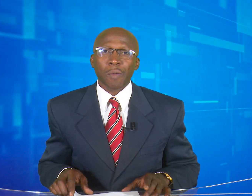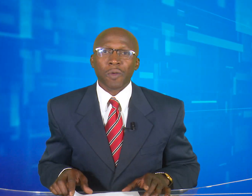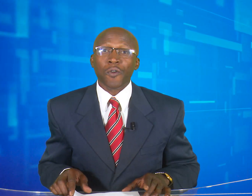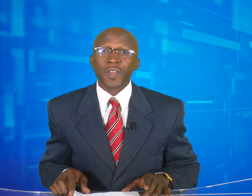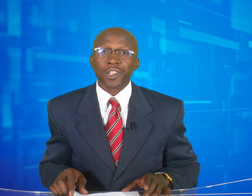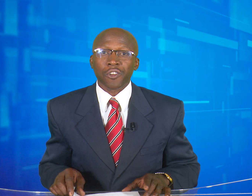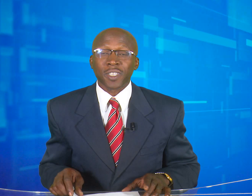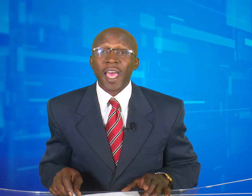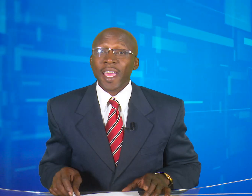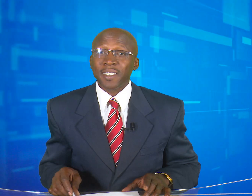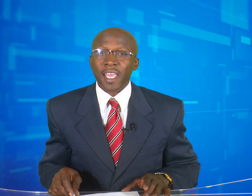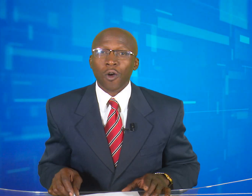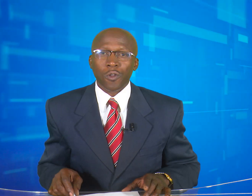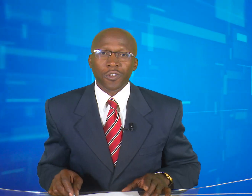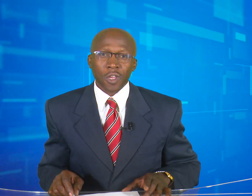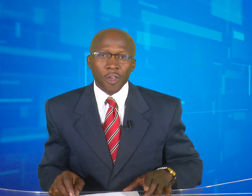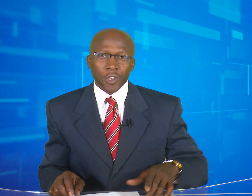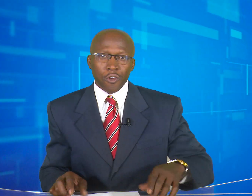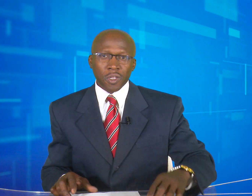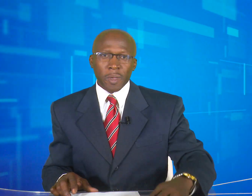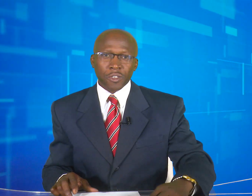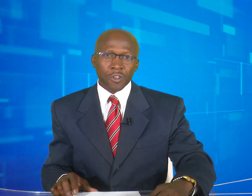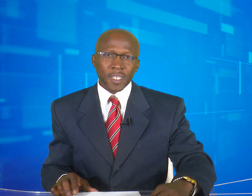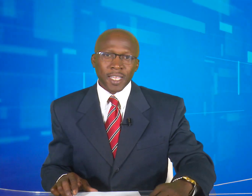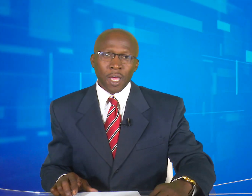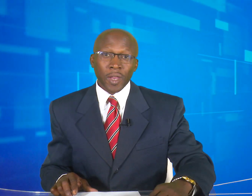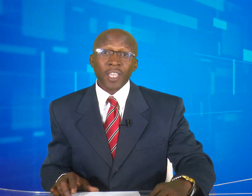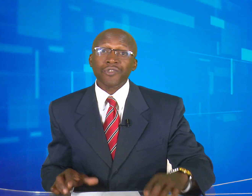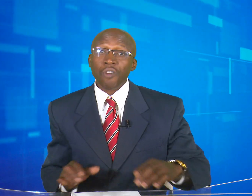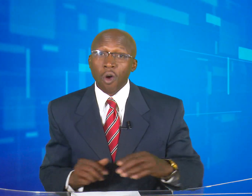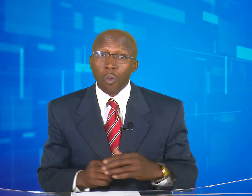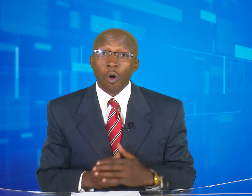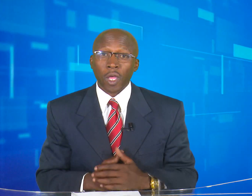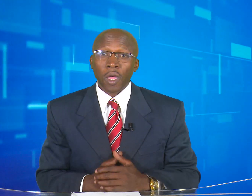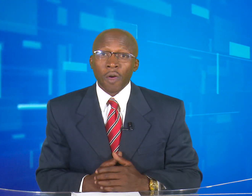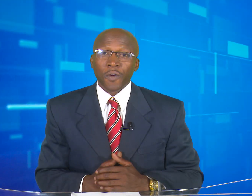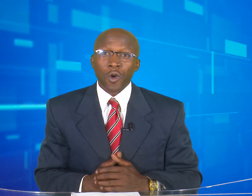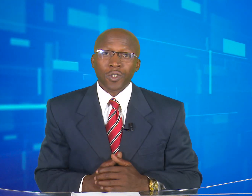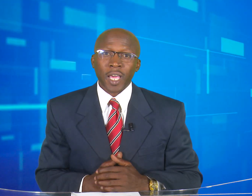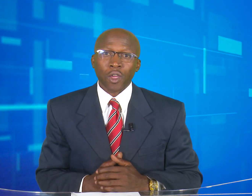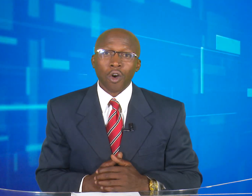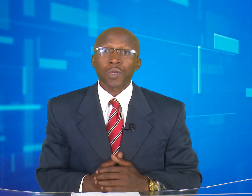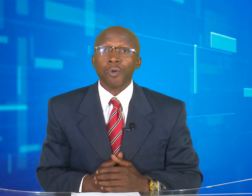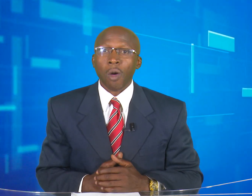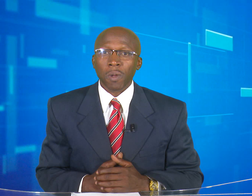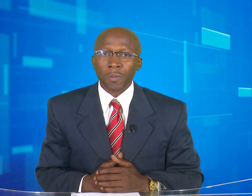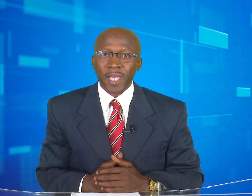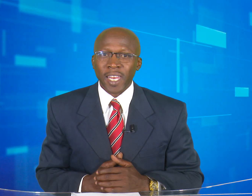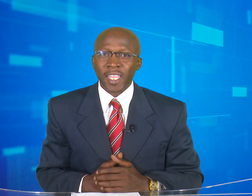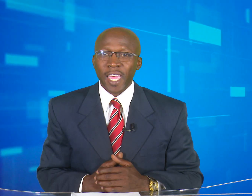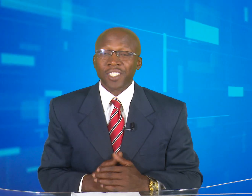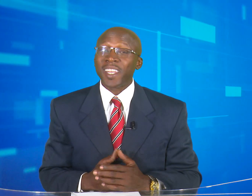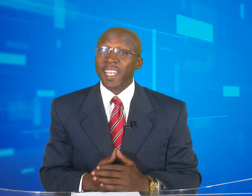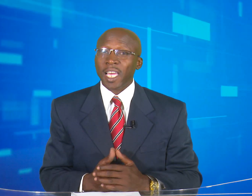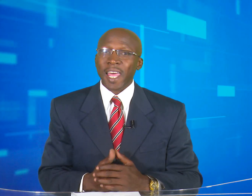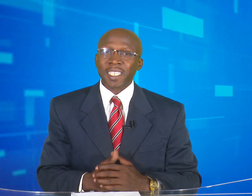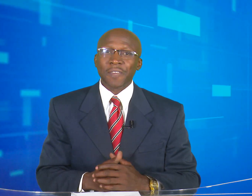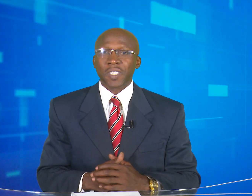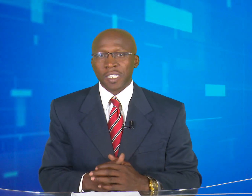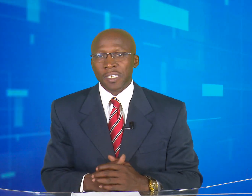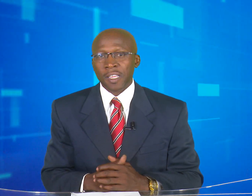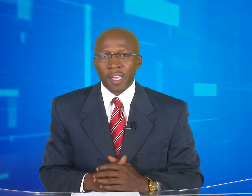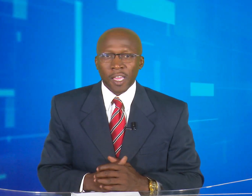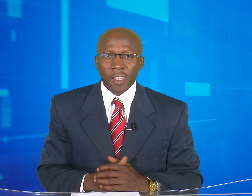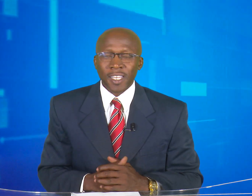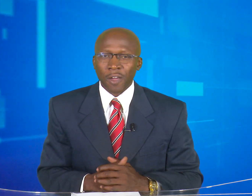safe environment for visitors and stakeholders. The tourism minister sent out a strong warning for those that cause problems and engage in illegal